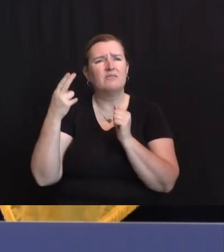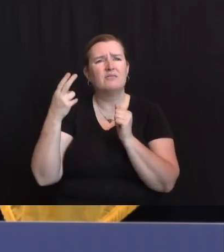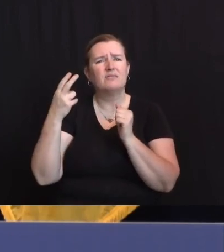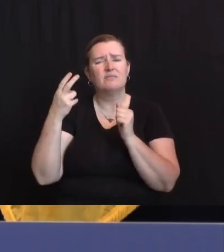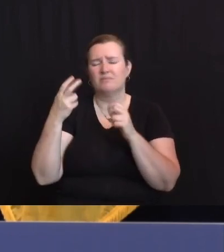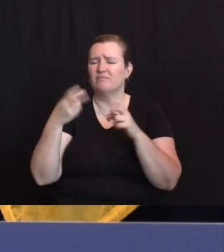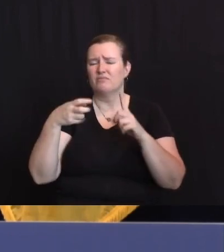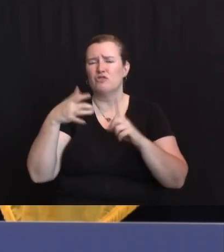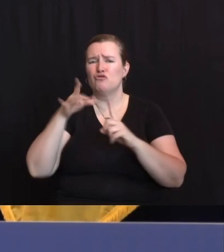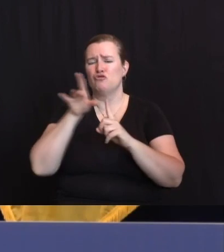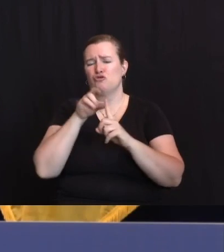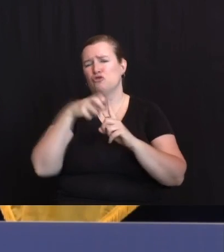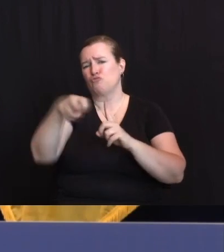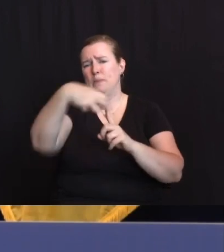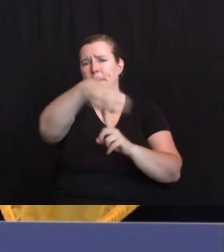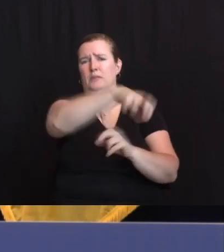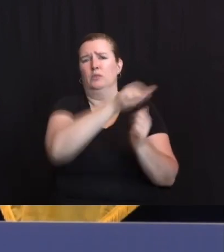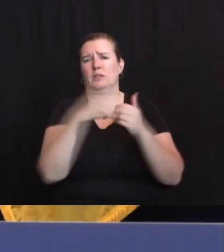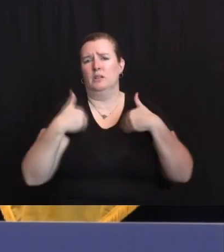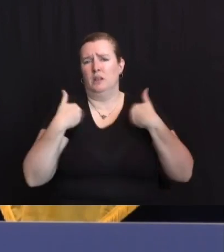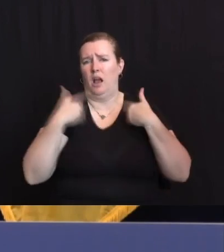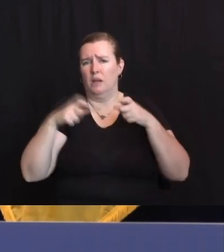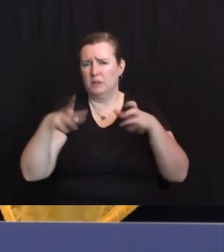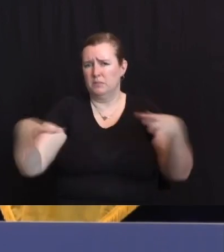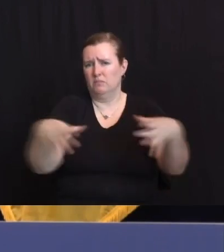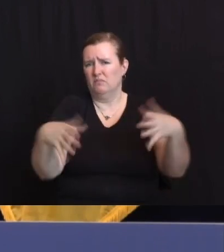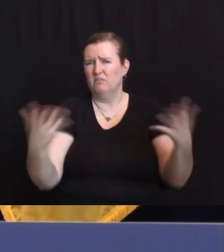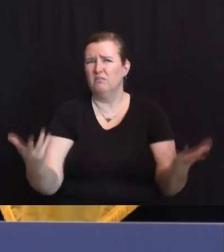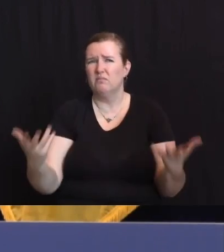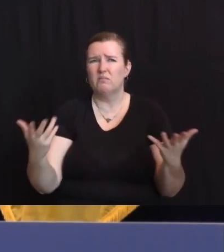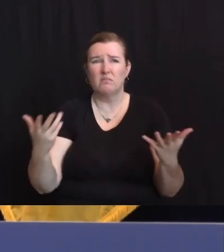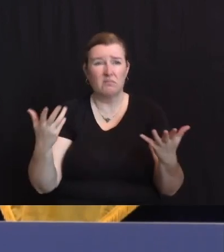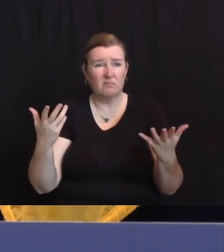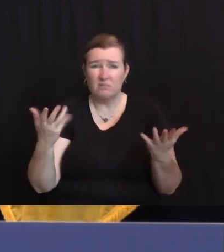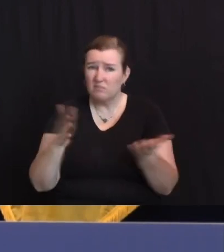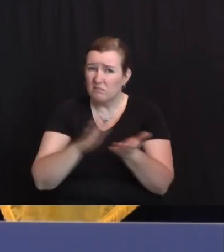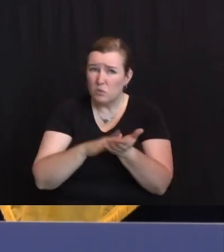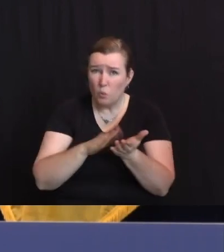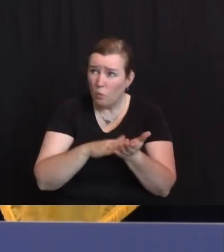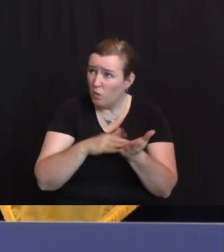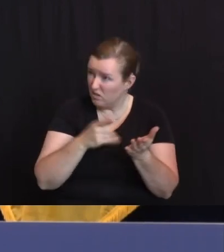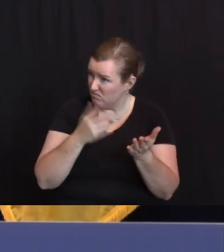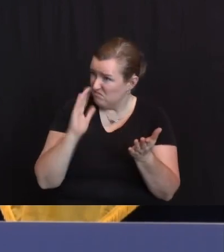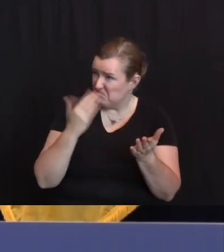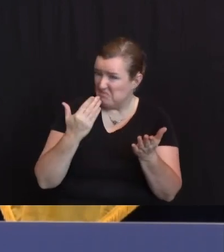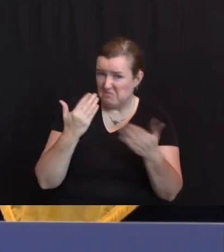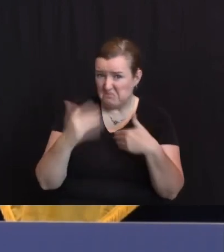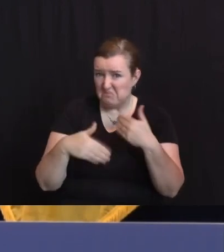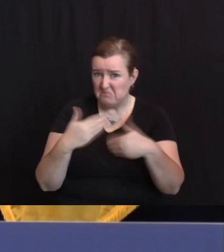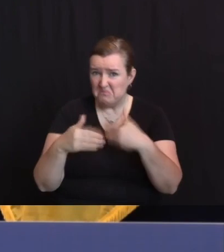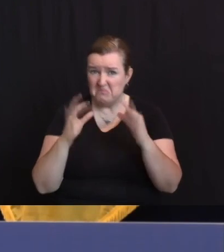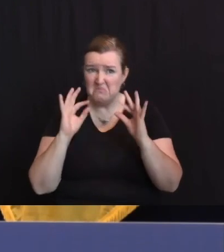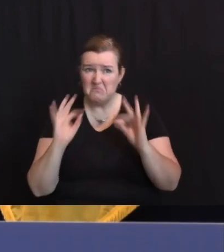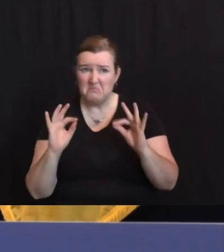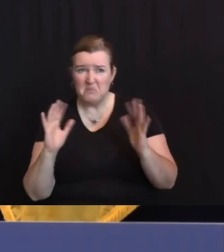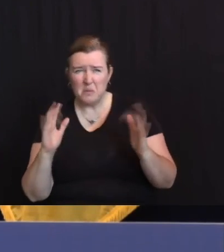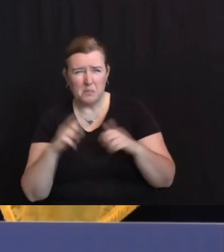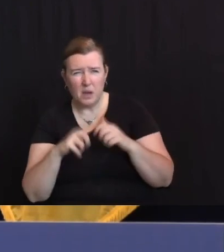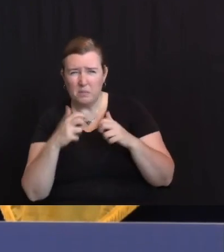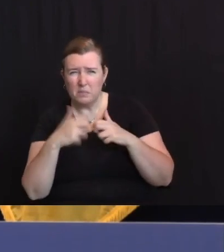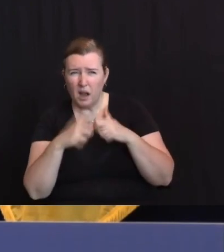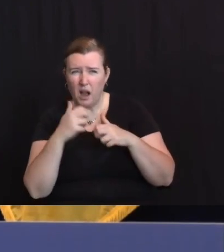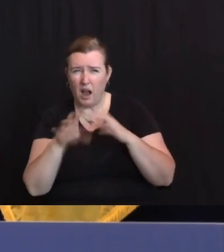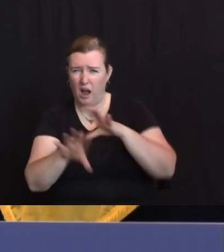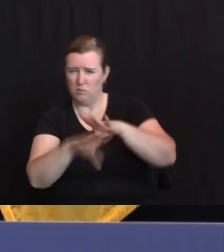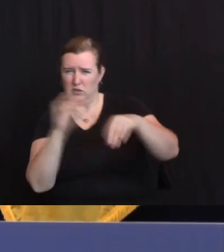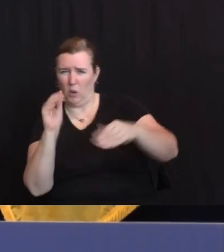do you know with authority that the system is working in the schools, but the problem on younger people is beyond the schools? Because I had thought that you